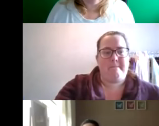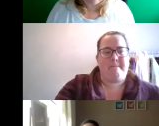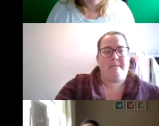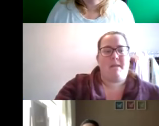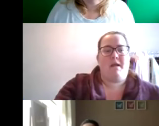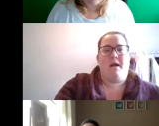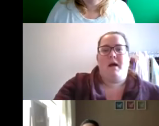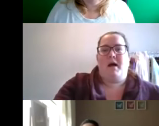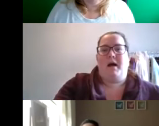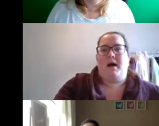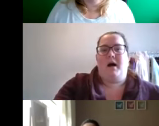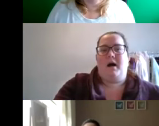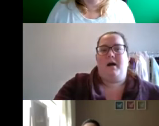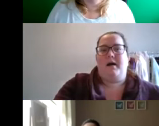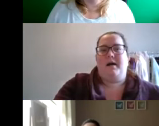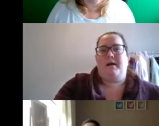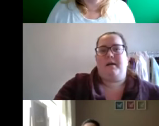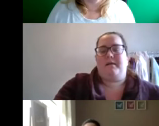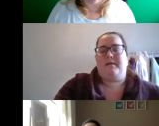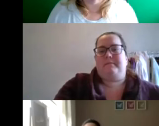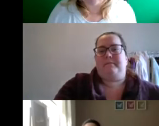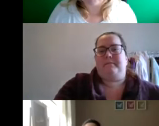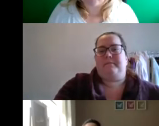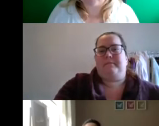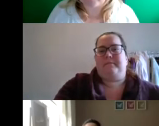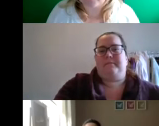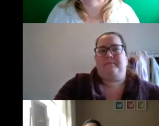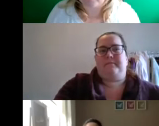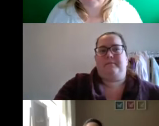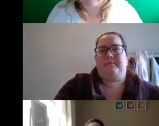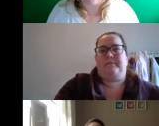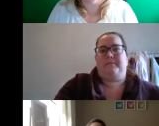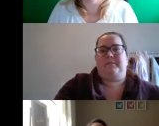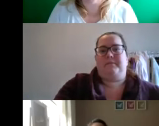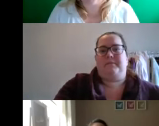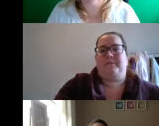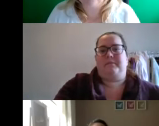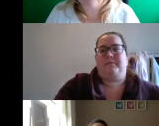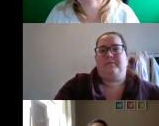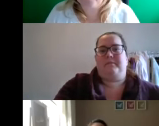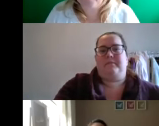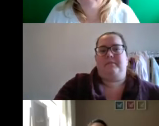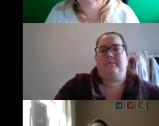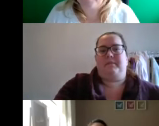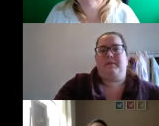questions. And I might just record some of the other stuff for you and put it into